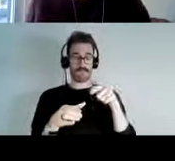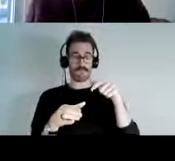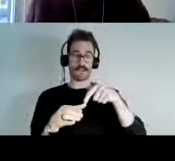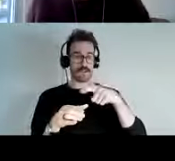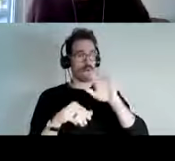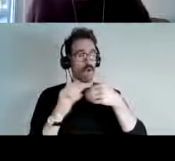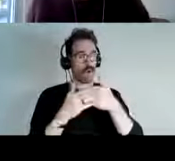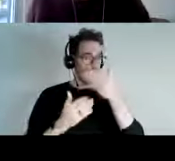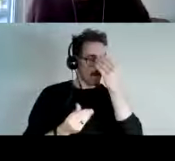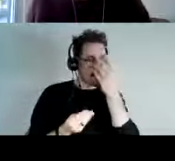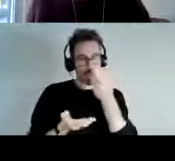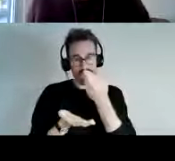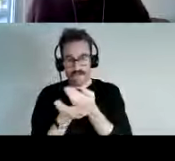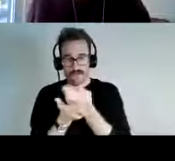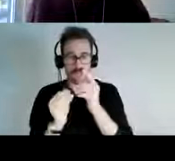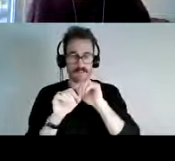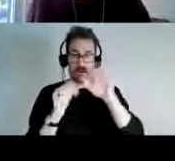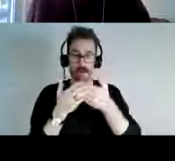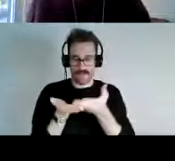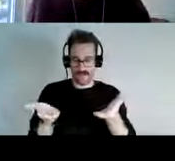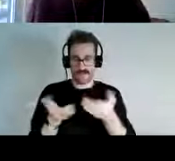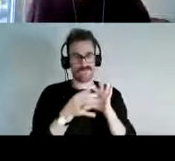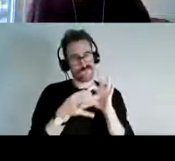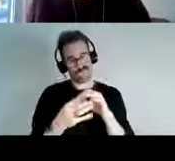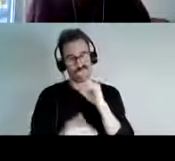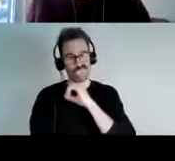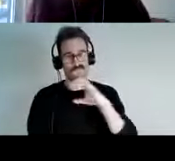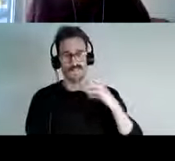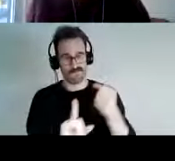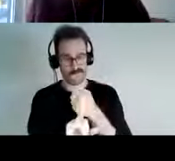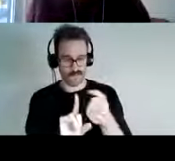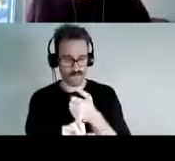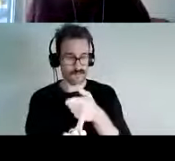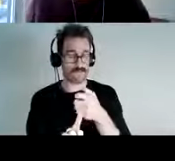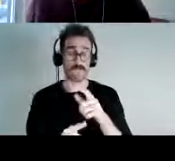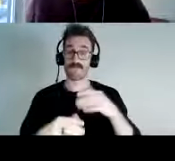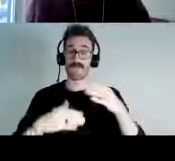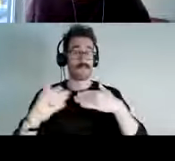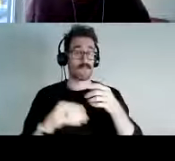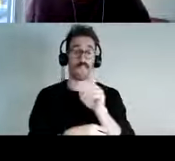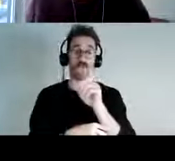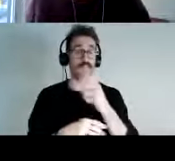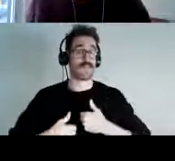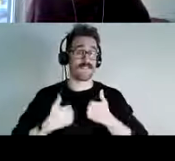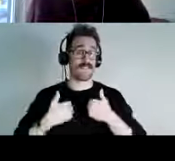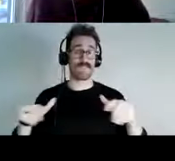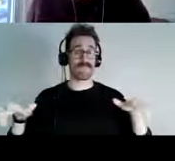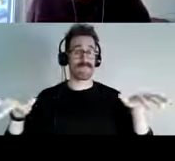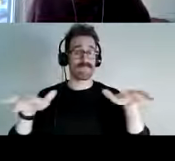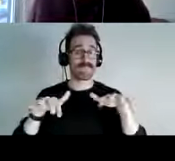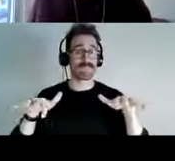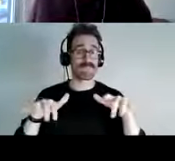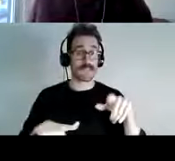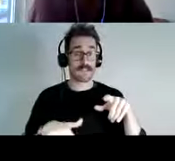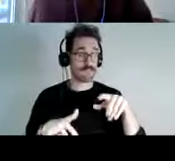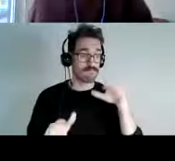and resources on elder abuse. And no matter what jurisdiction you're in, if you need to find out what help is